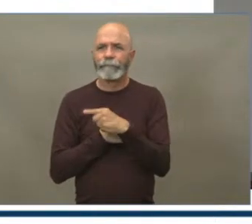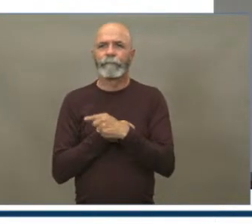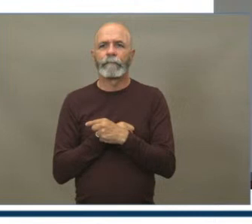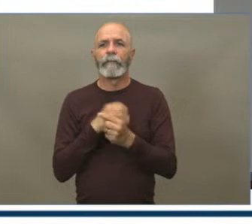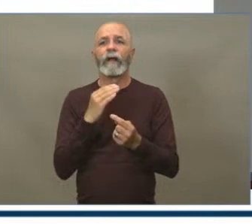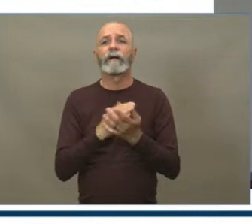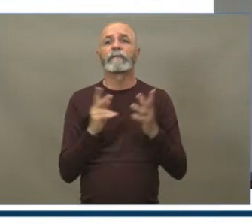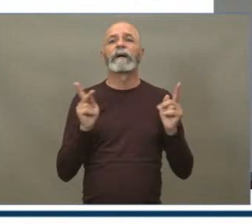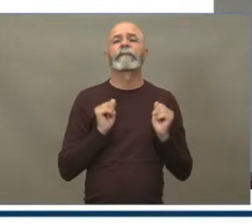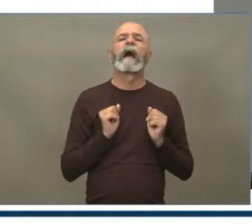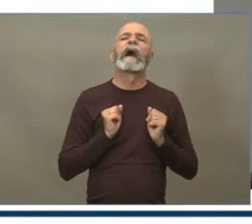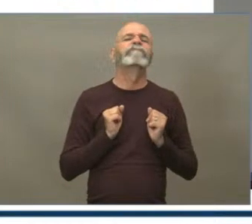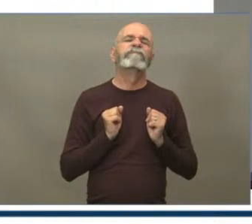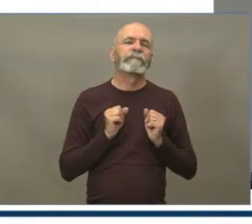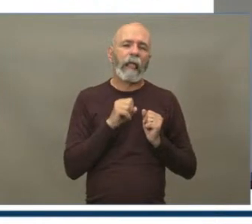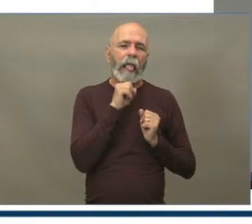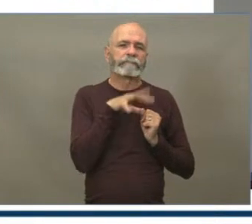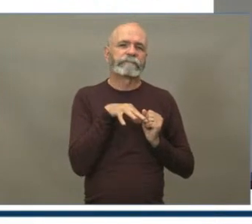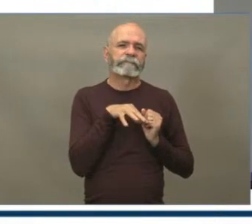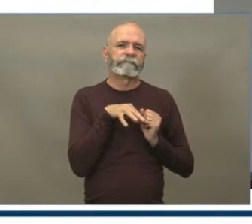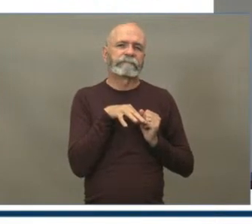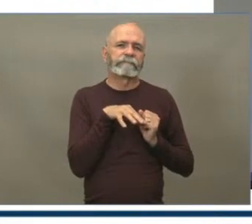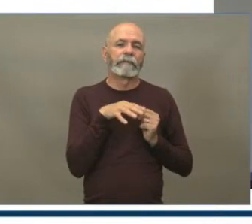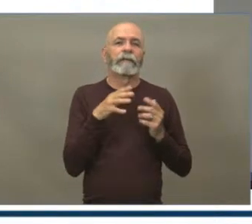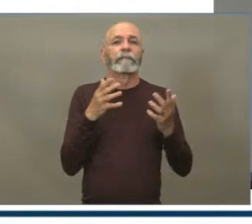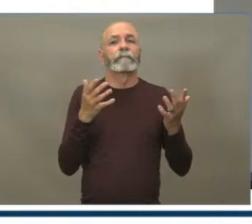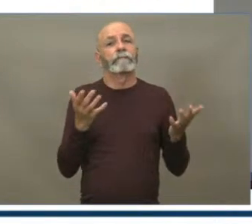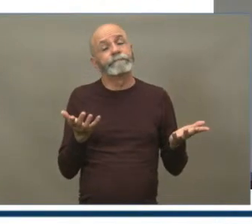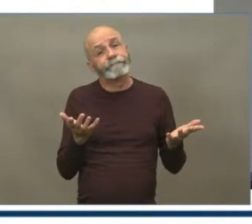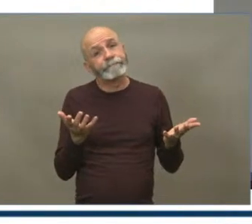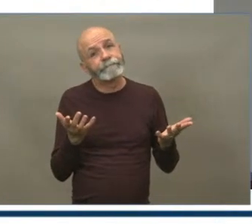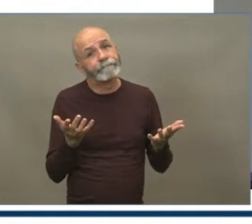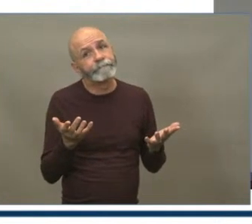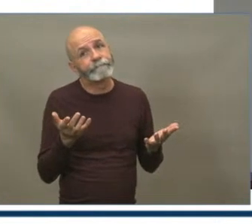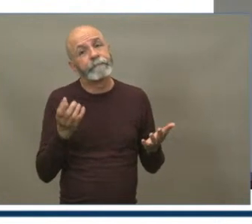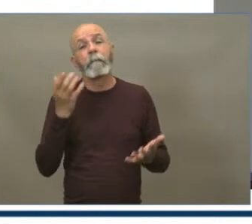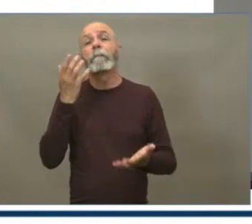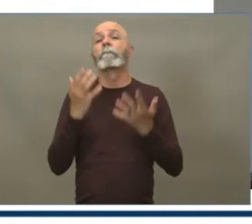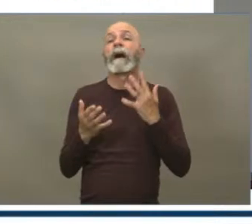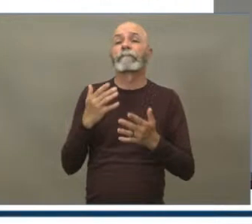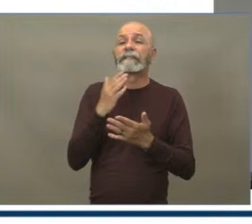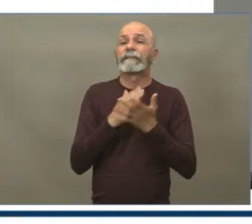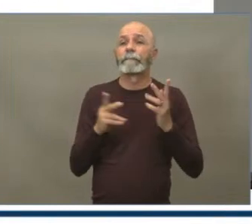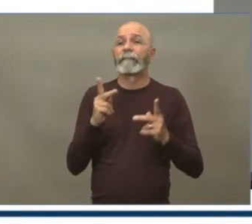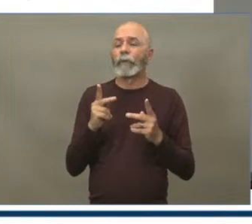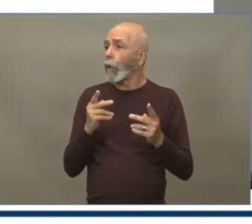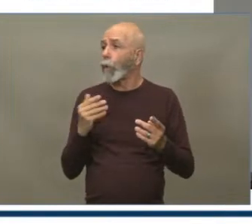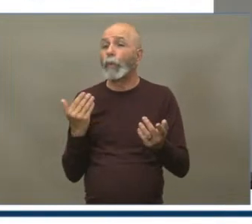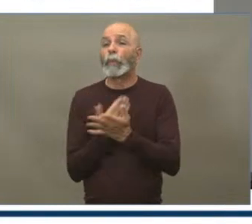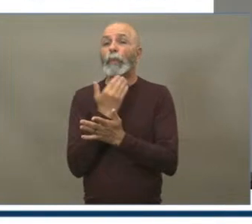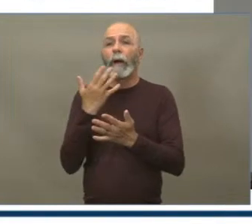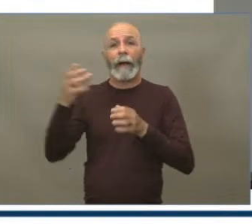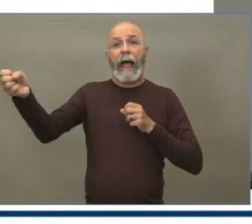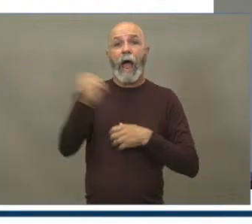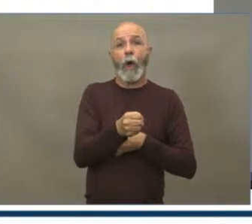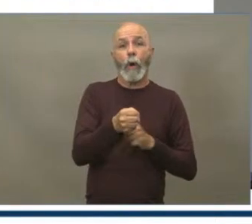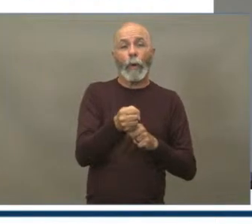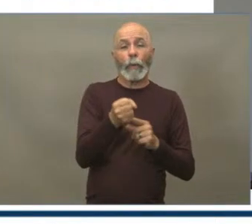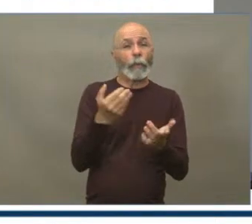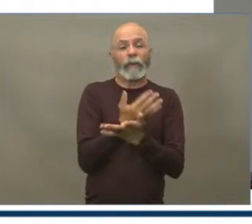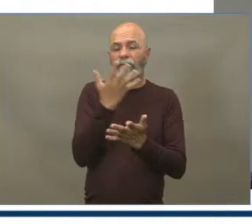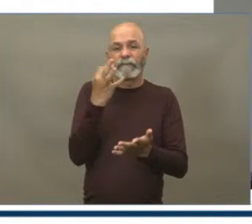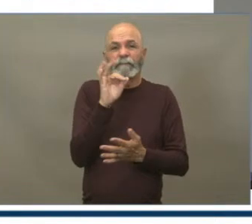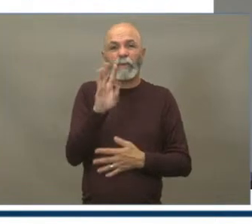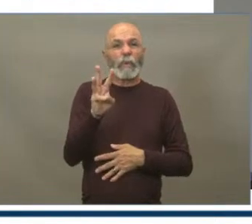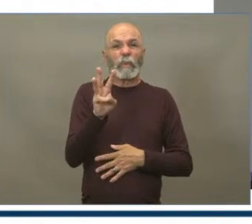did not get immunized. And we also may have some new people. We're certainly aware of that there may be a small number of people, for